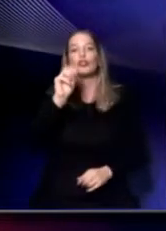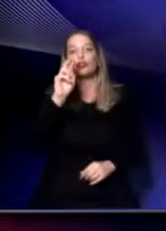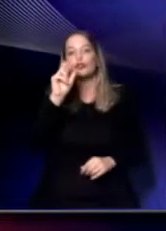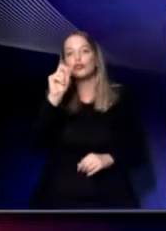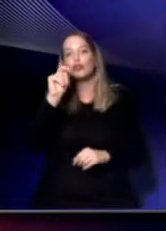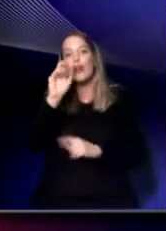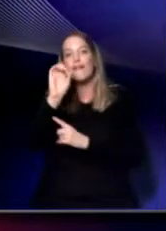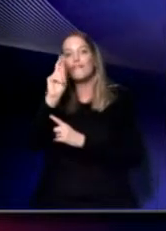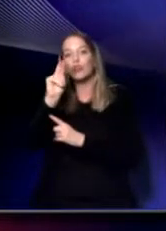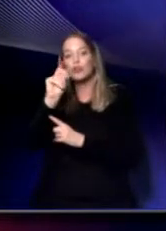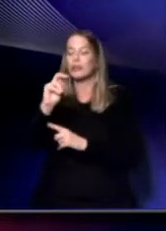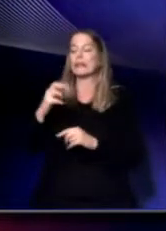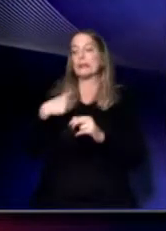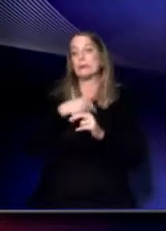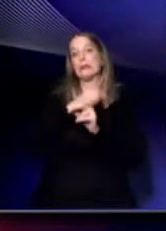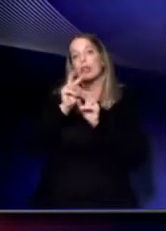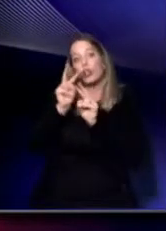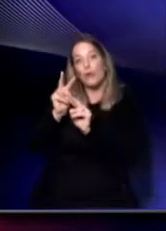to.